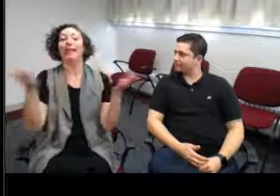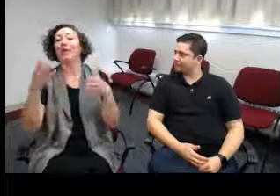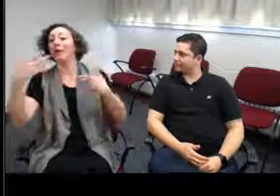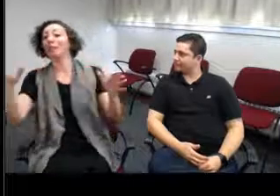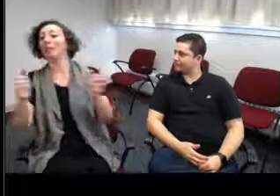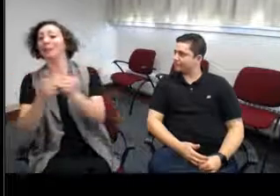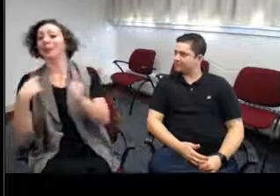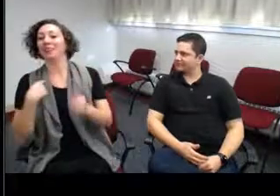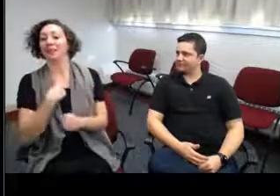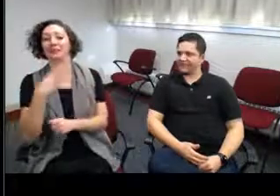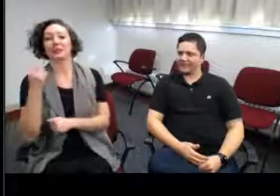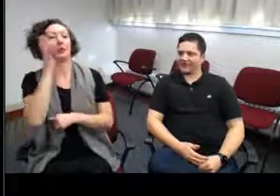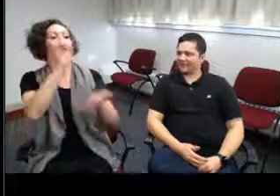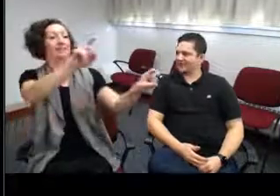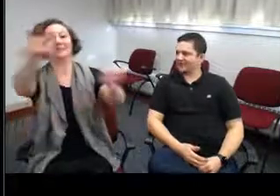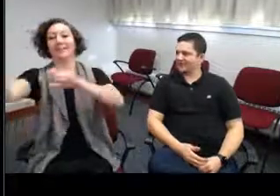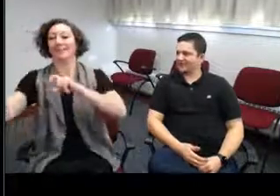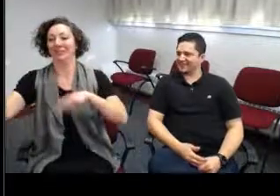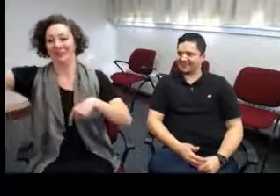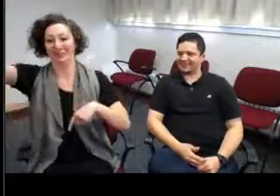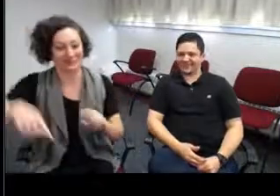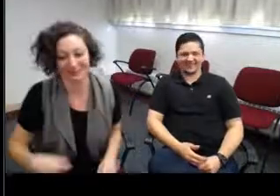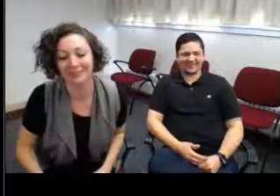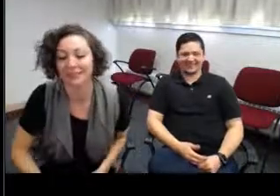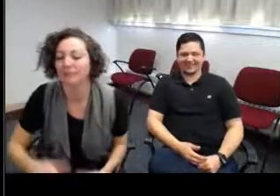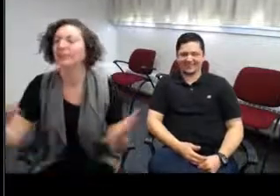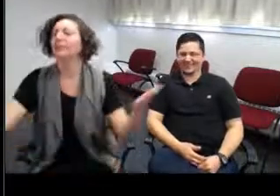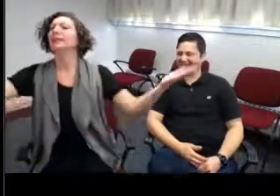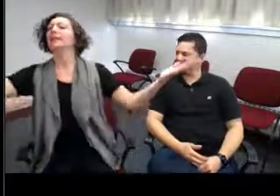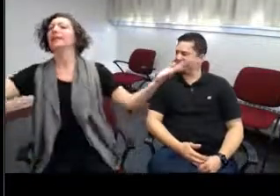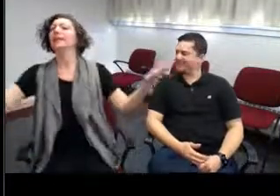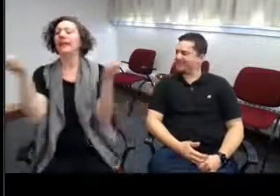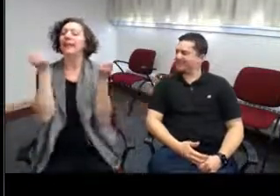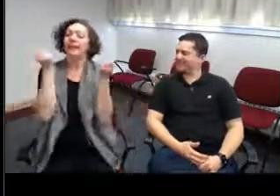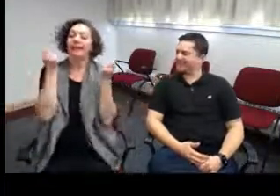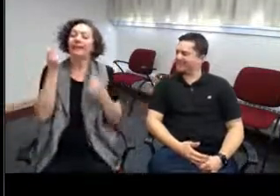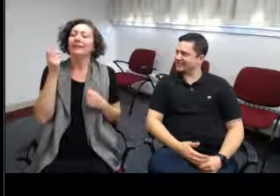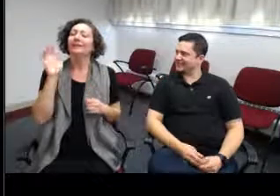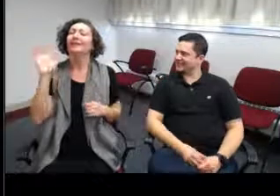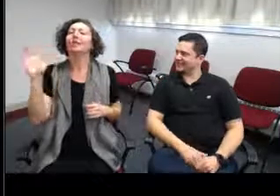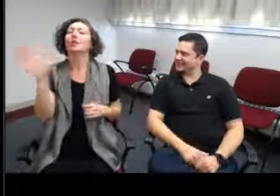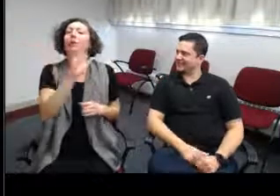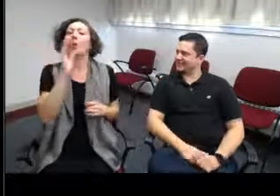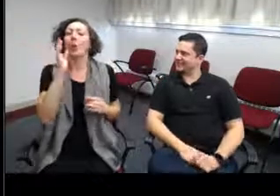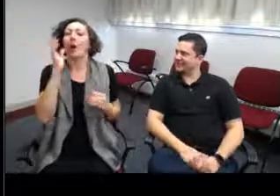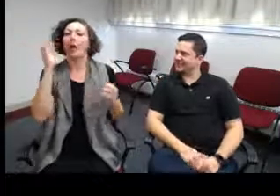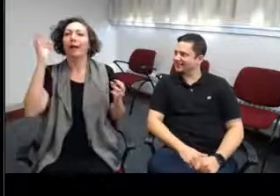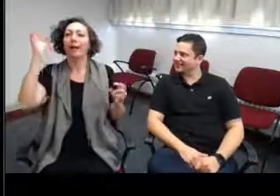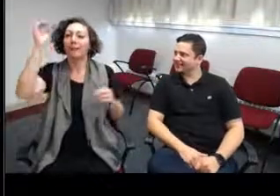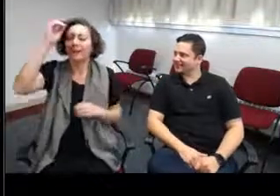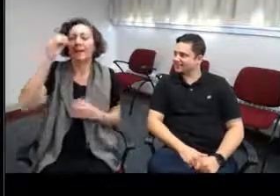Okay, so we have a few people in the room with us. So we're going to ask you guys, pop quiz.